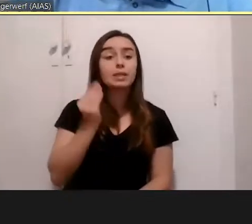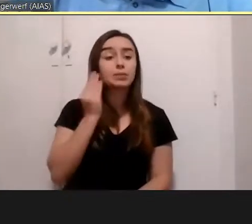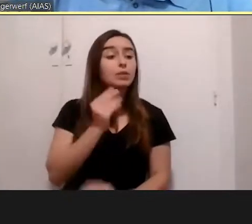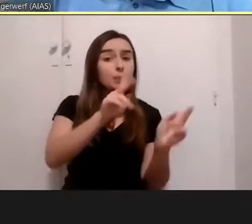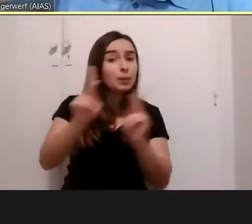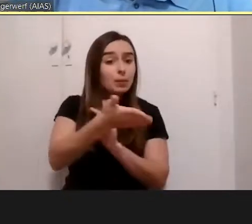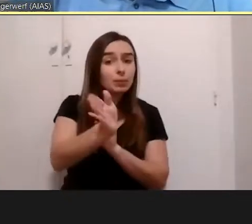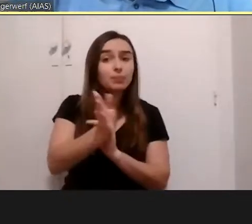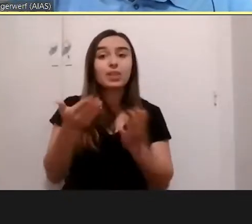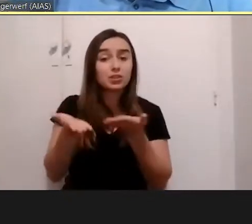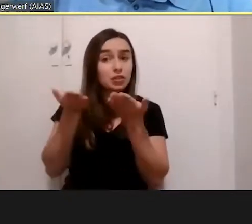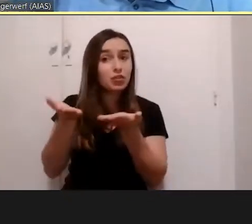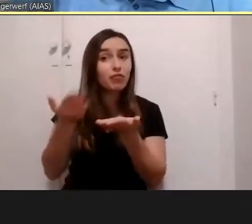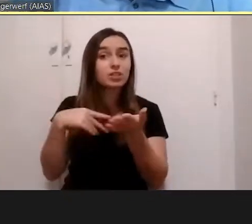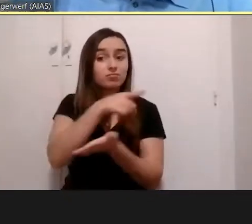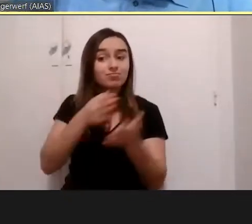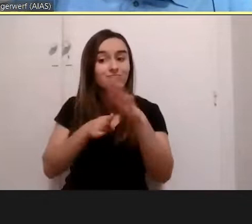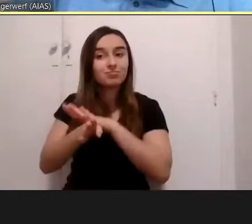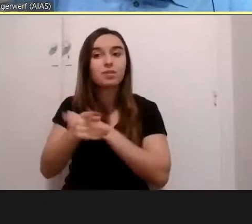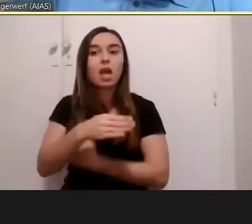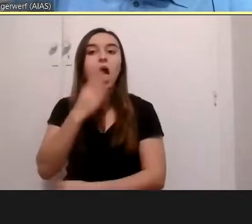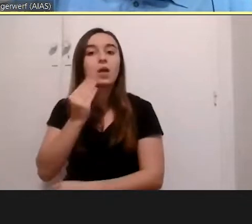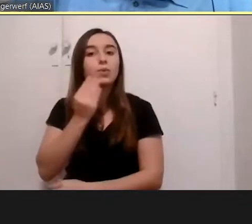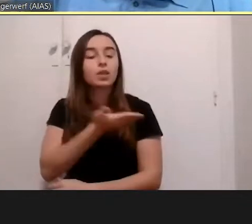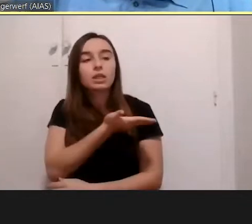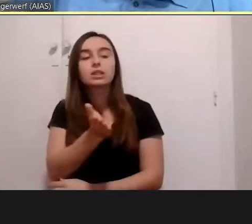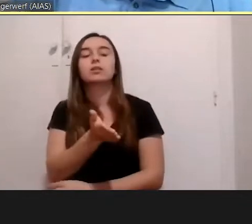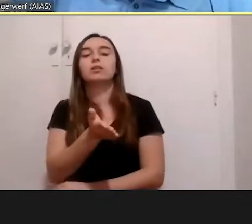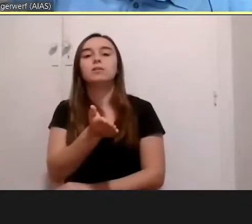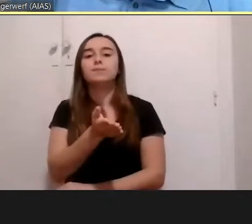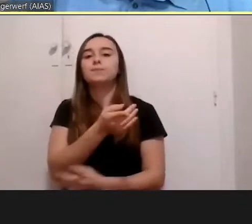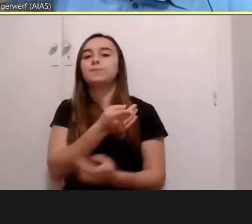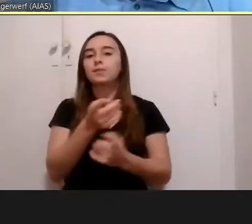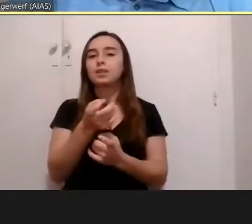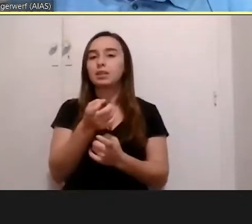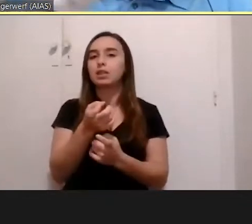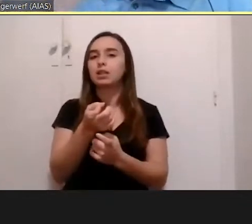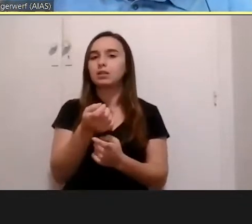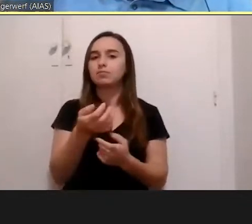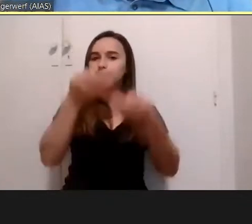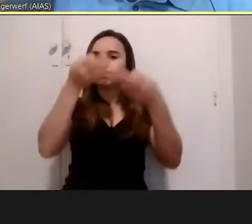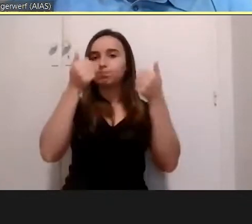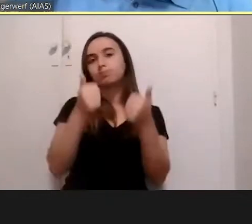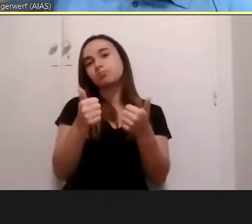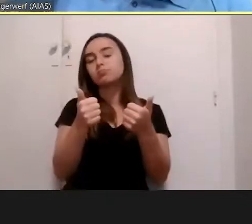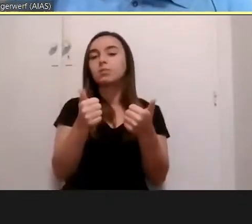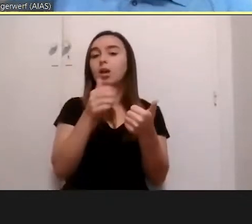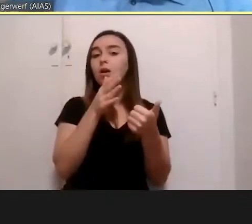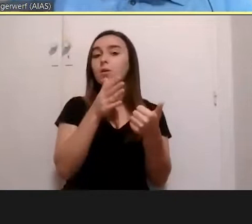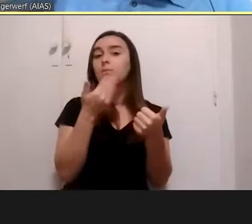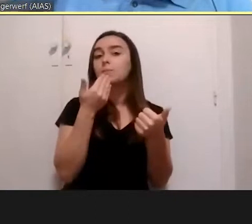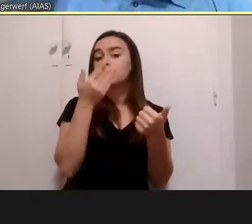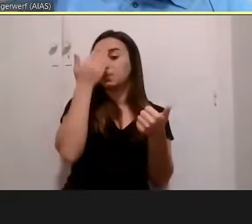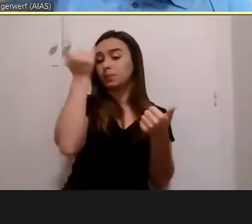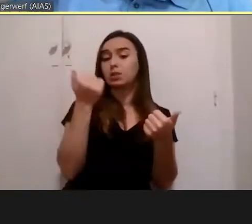and that if any one of these, let's say, factors that make the complexity of the entire service is